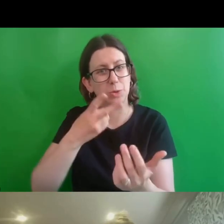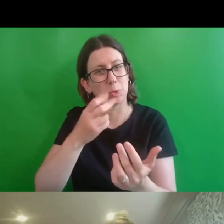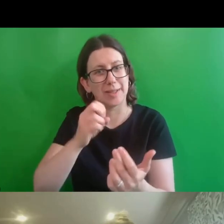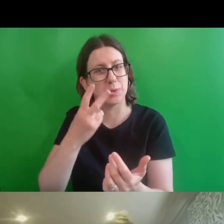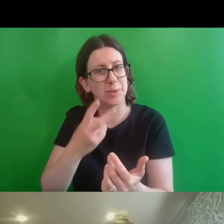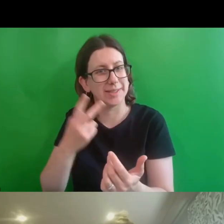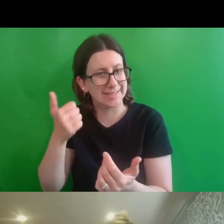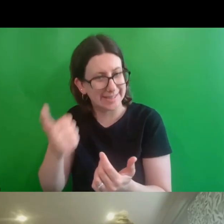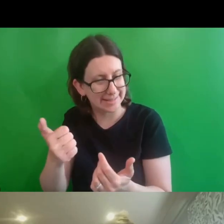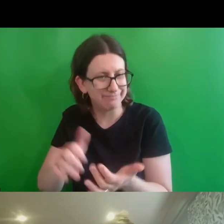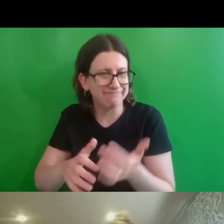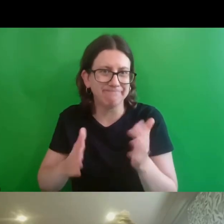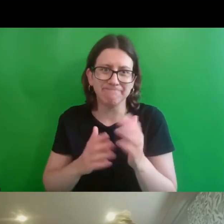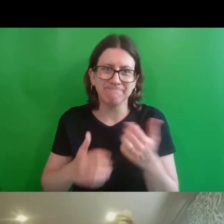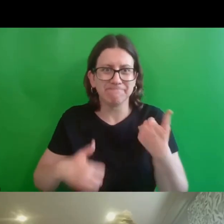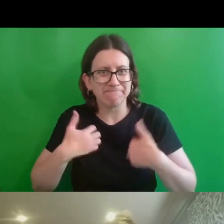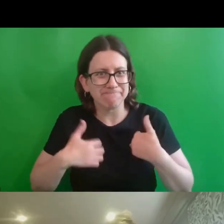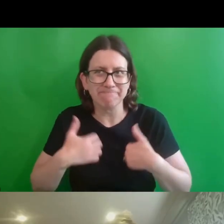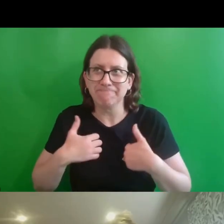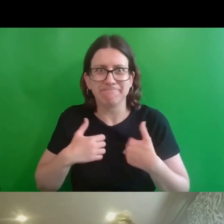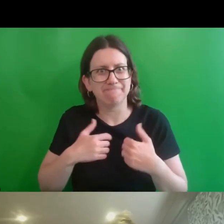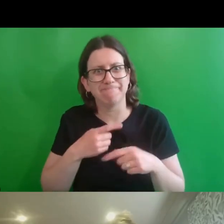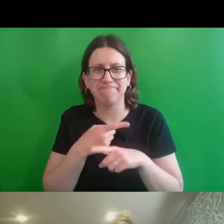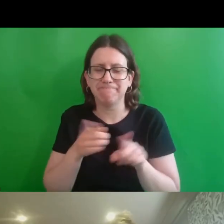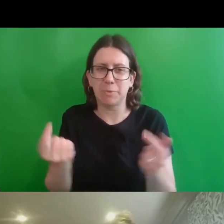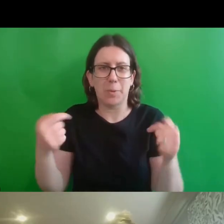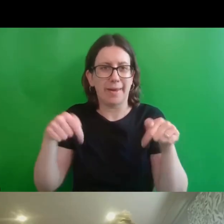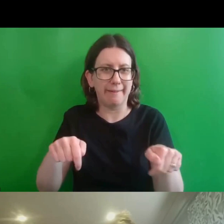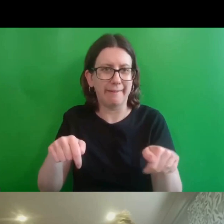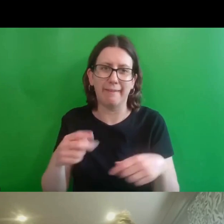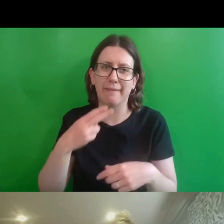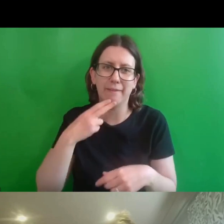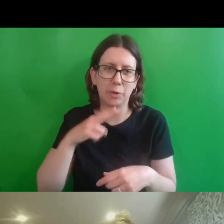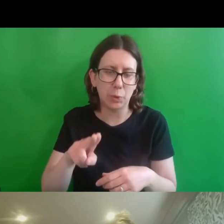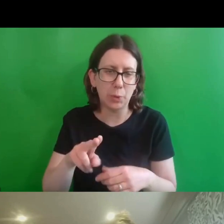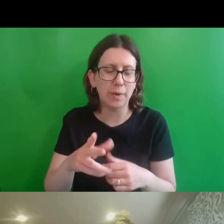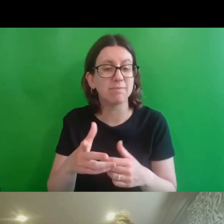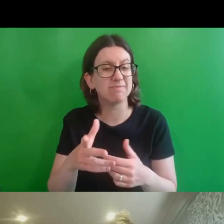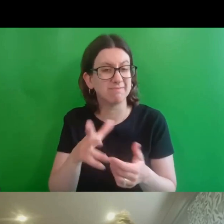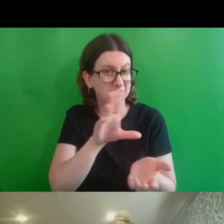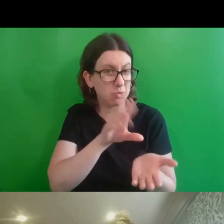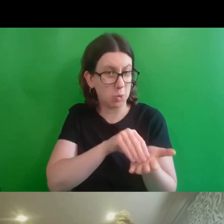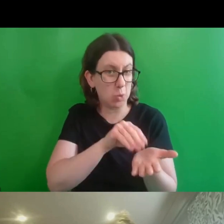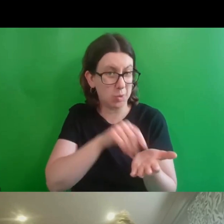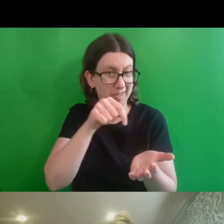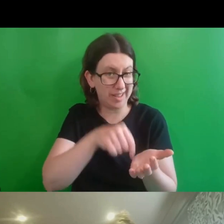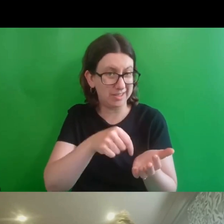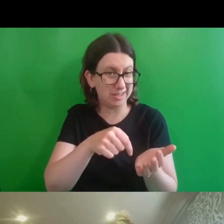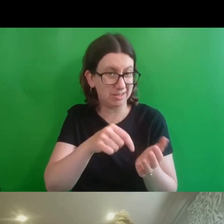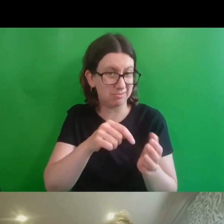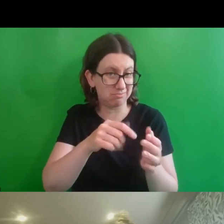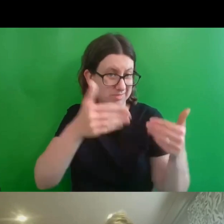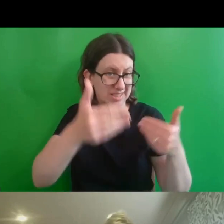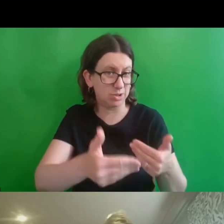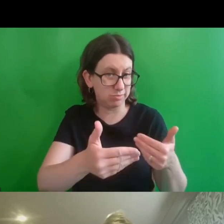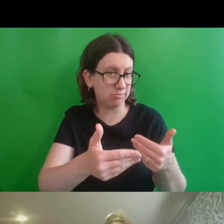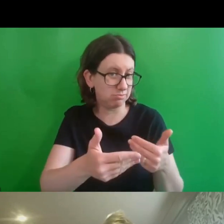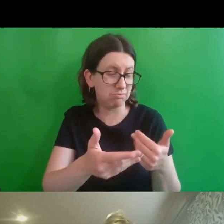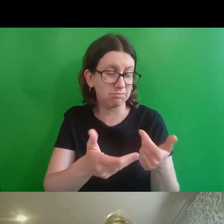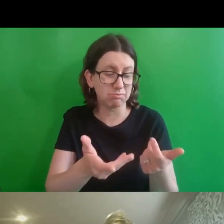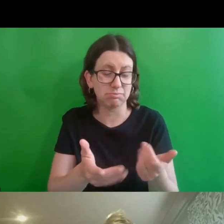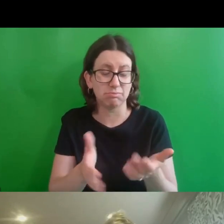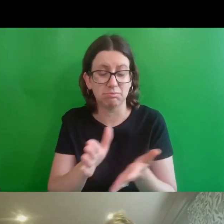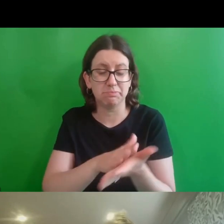We're thrilled that you could join us this afternoon. As you can see, we are recording the session. So if you want